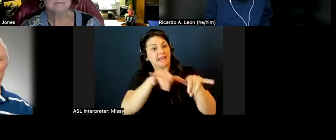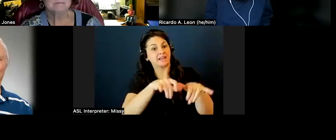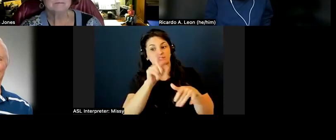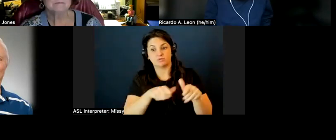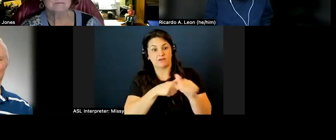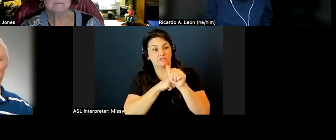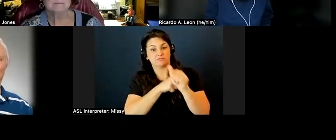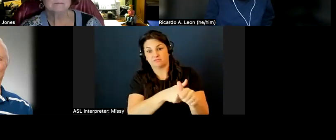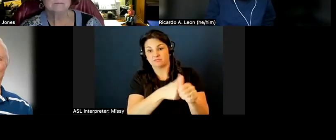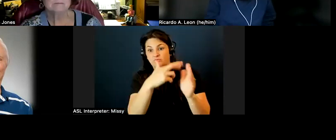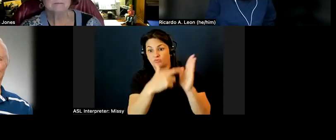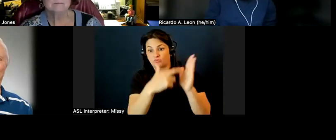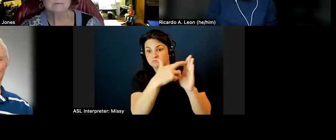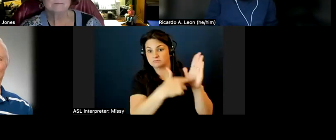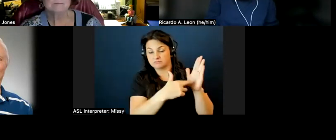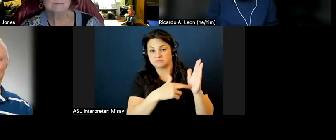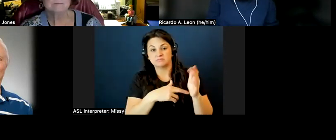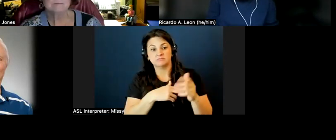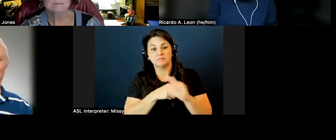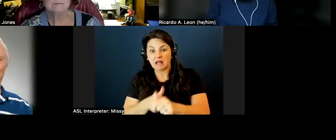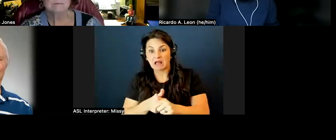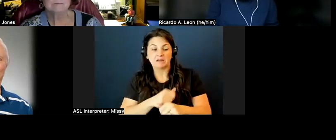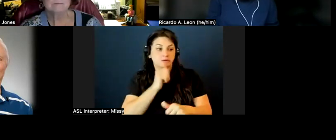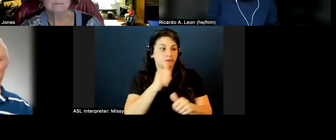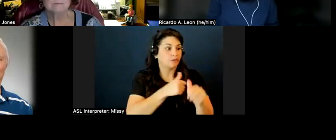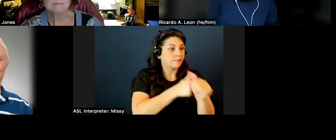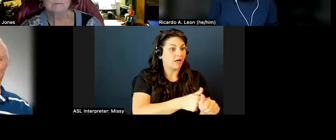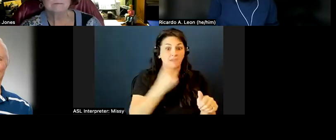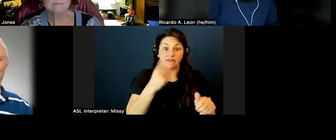you comply or you don't comply, and if you don't comply, you're a discriminator.